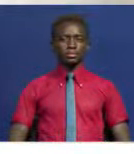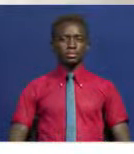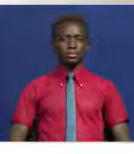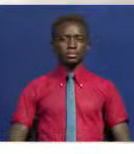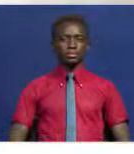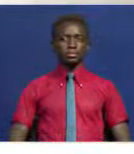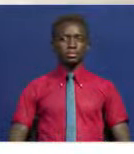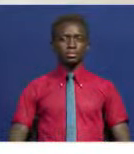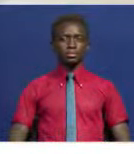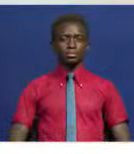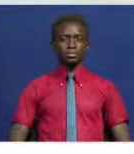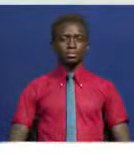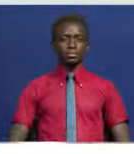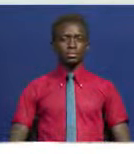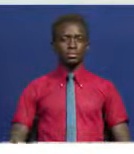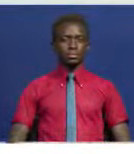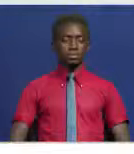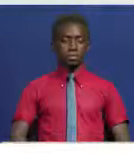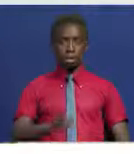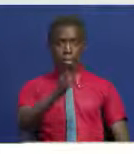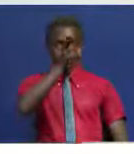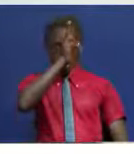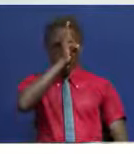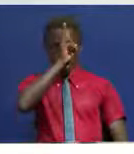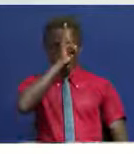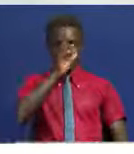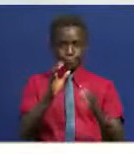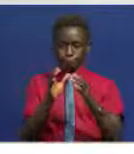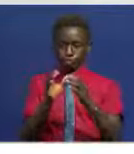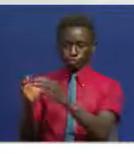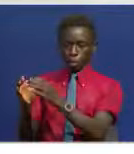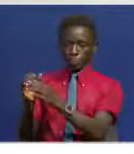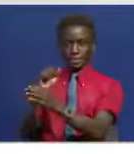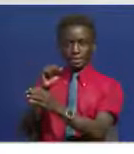scenes police officers on one side